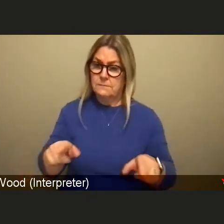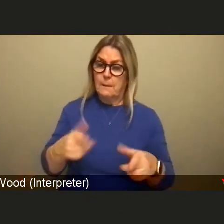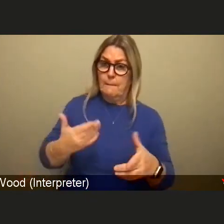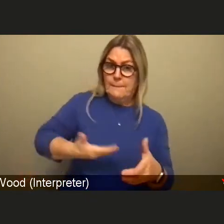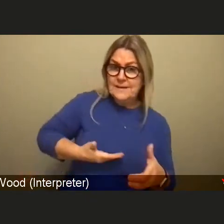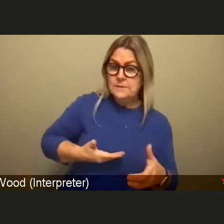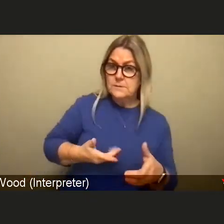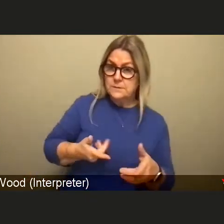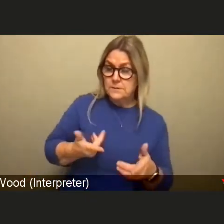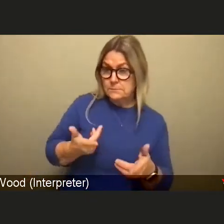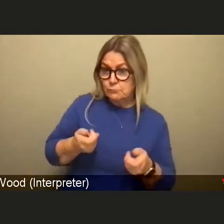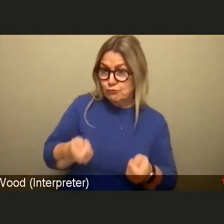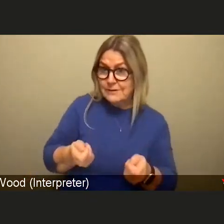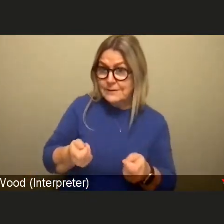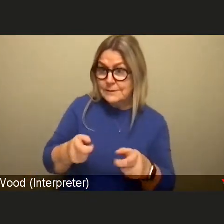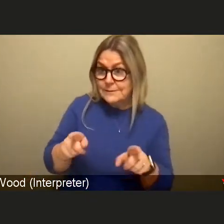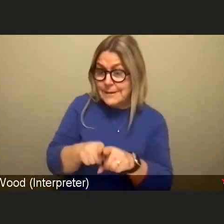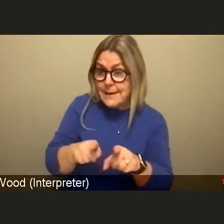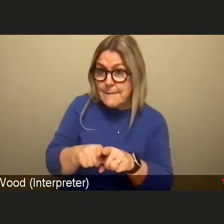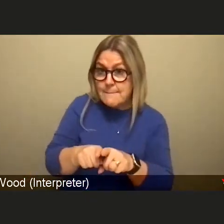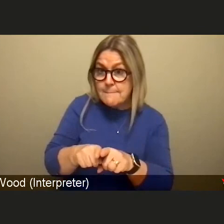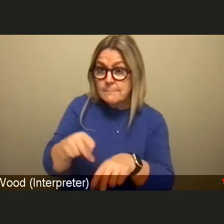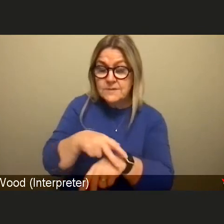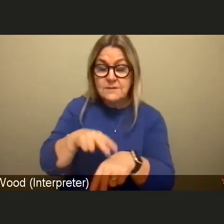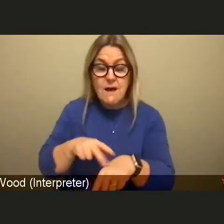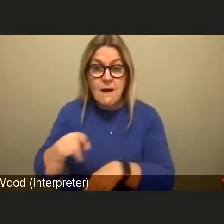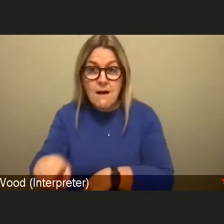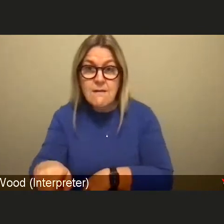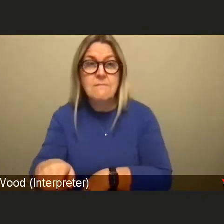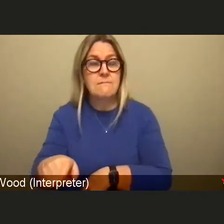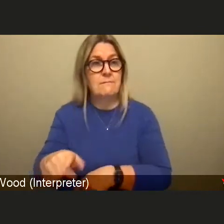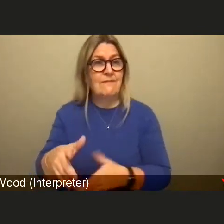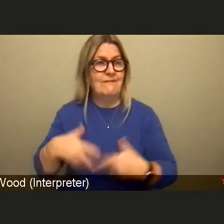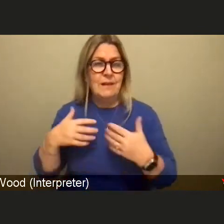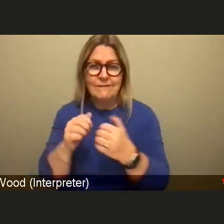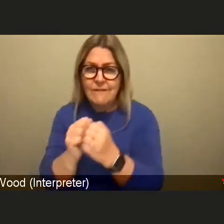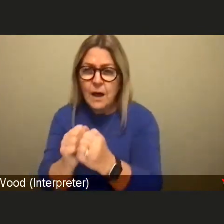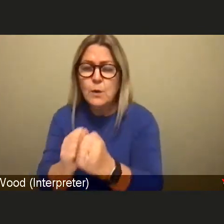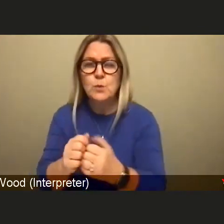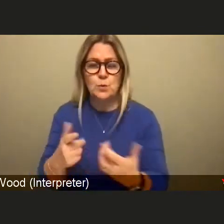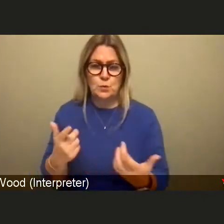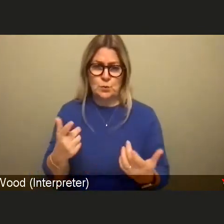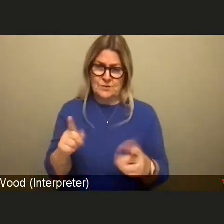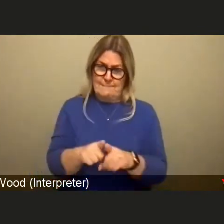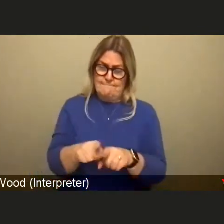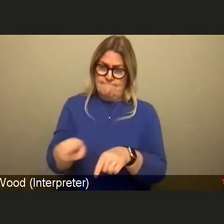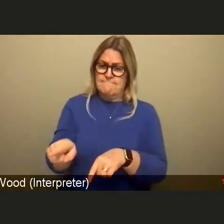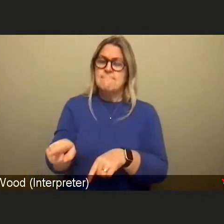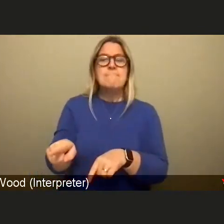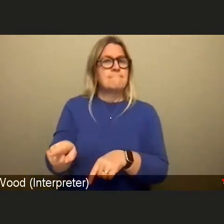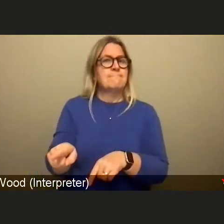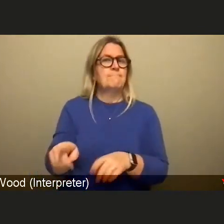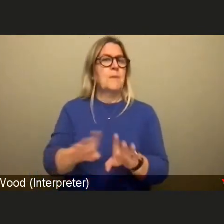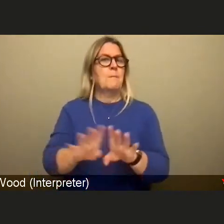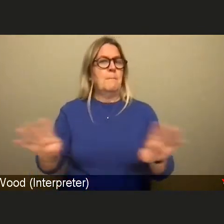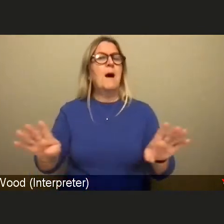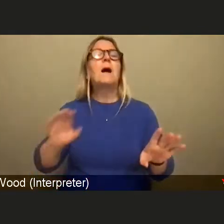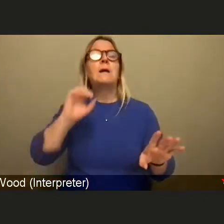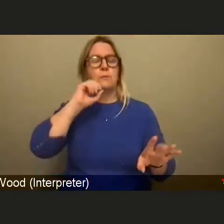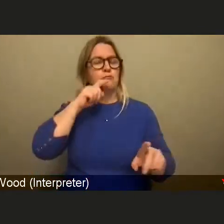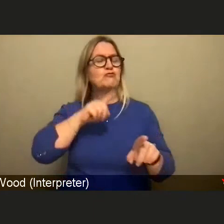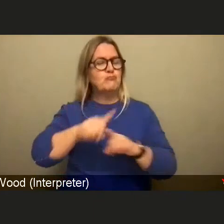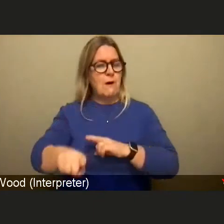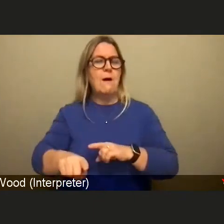being treated as equal and valued employees in the workplace? This panel aims to address all of these questions in the next 60